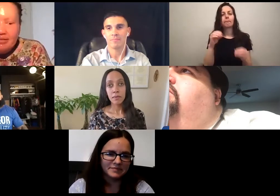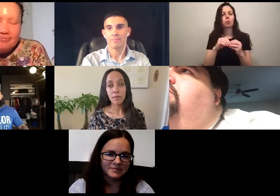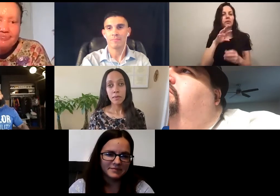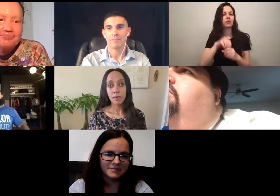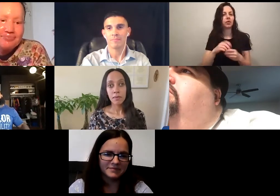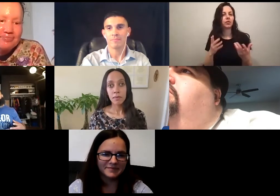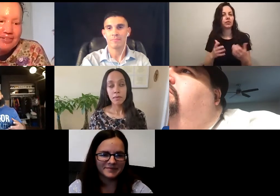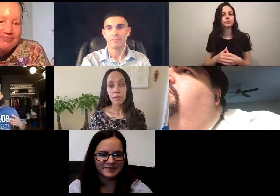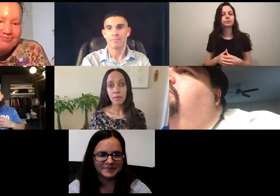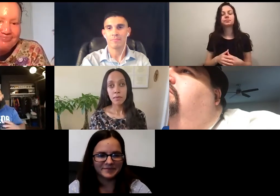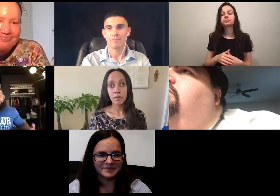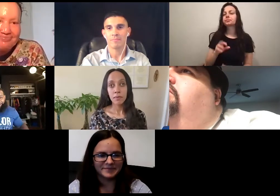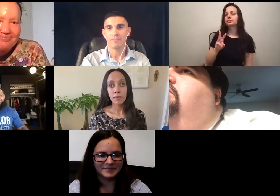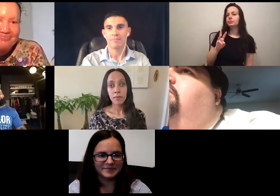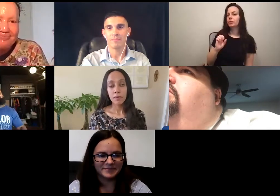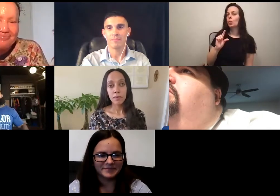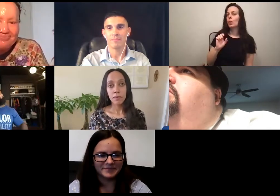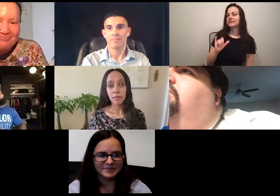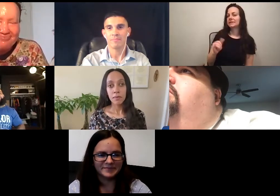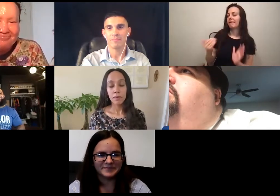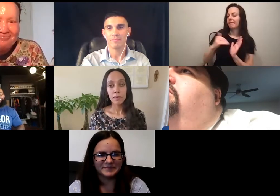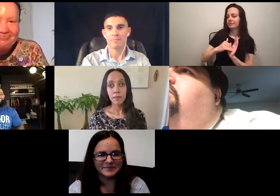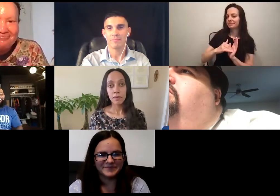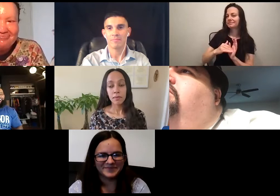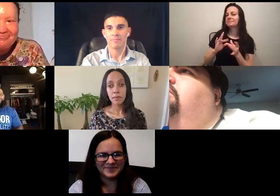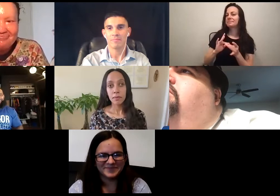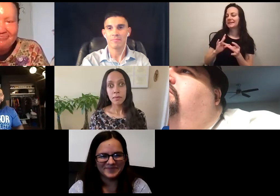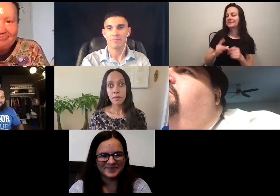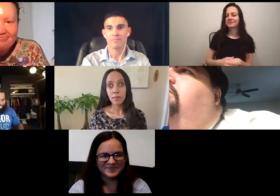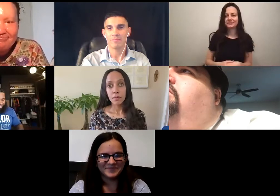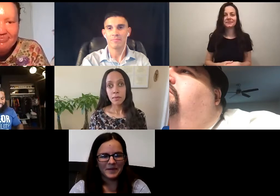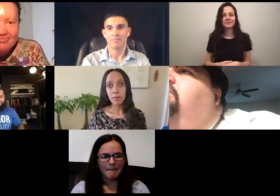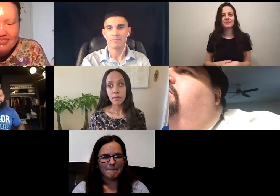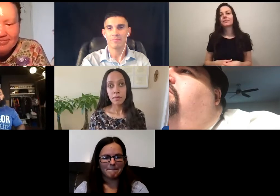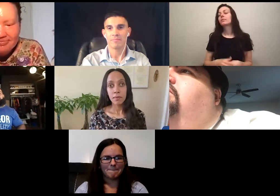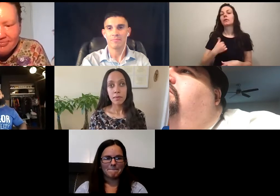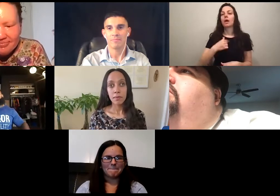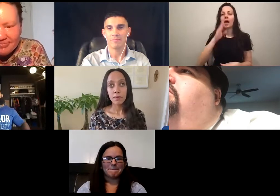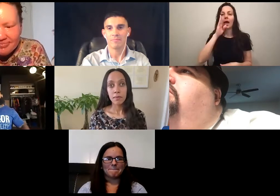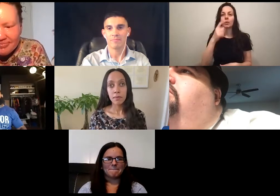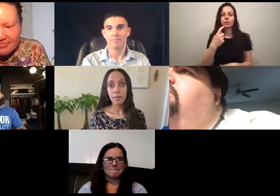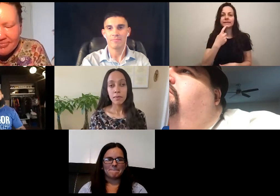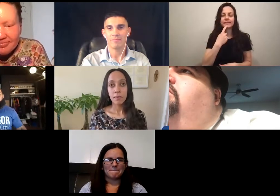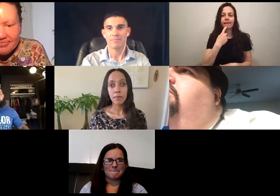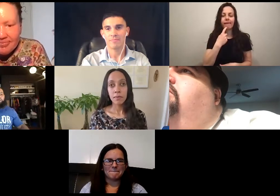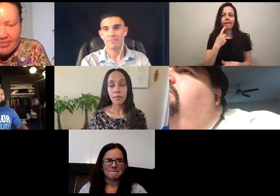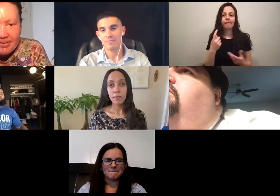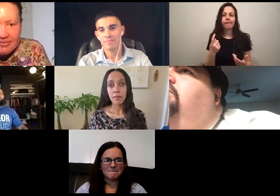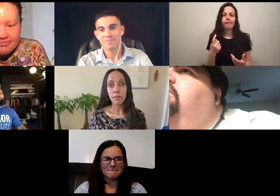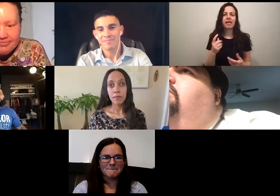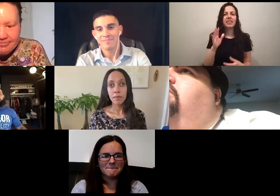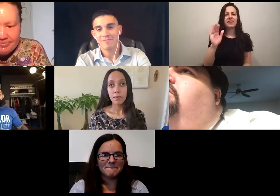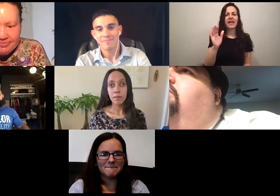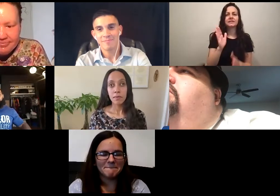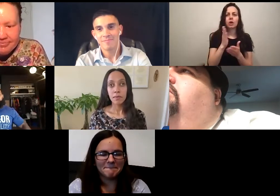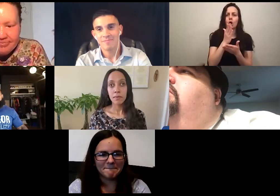Oh yeah. So this is Wesley back speaking. I would say that it's a small piece,